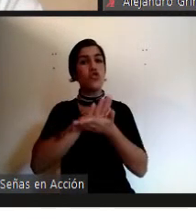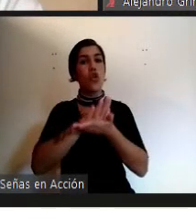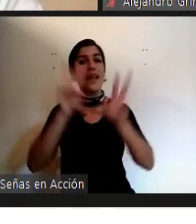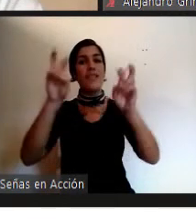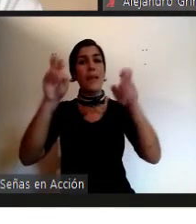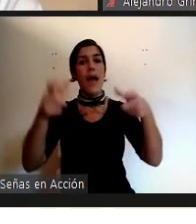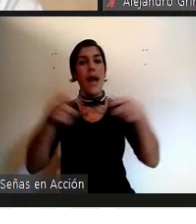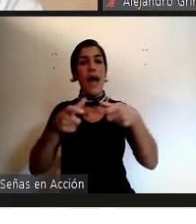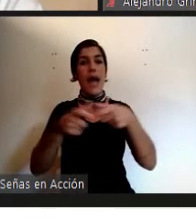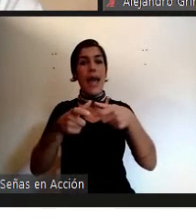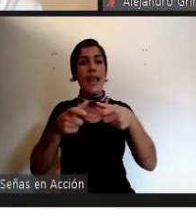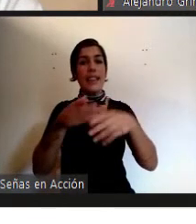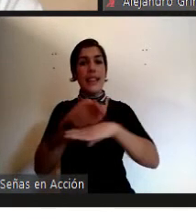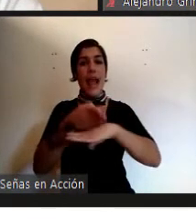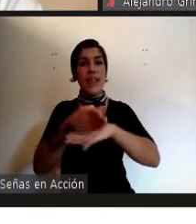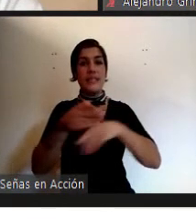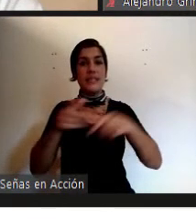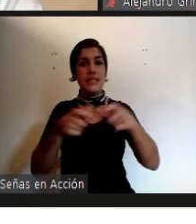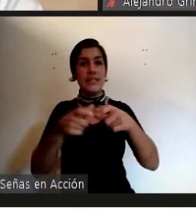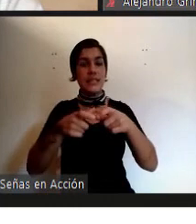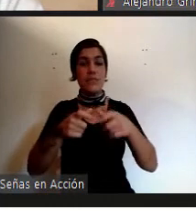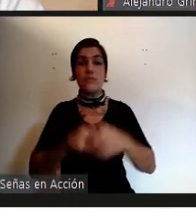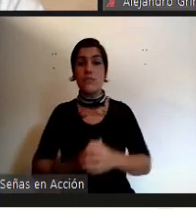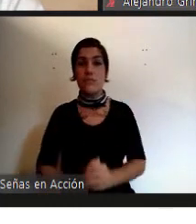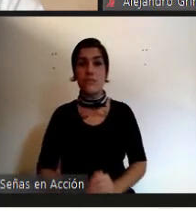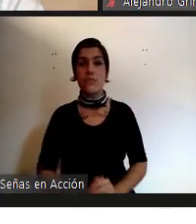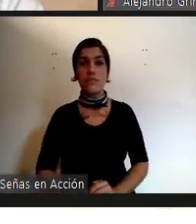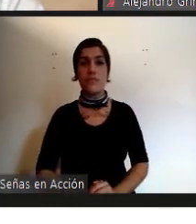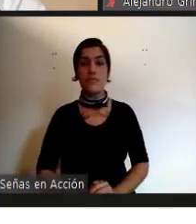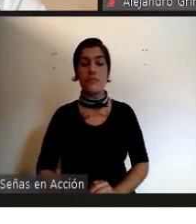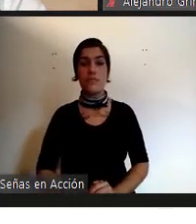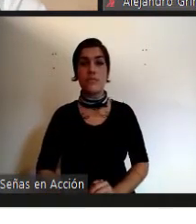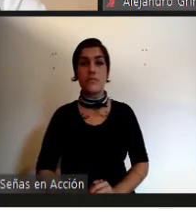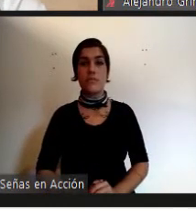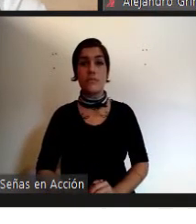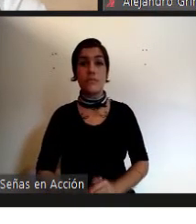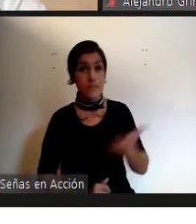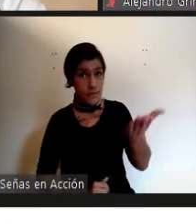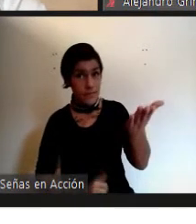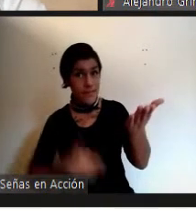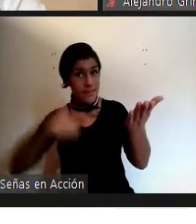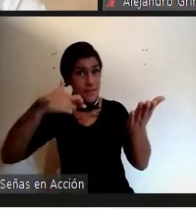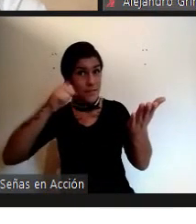Yes, please, go ahead. Please do.